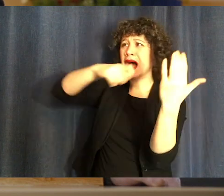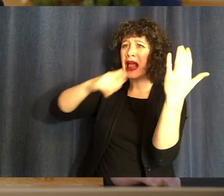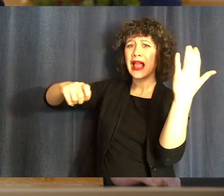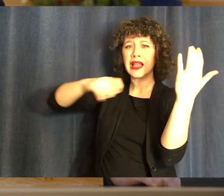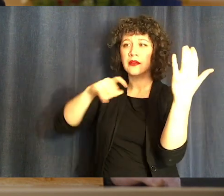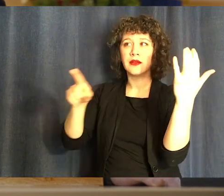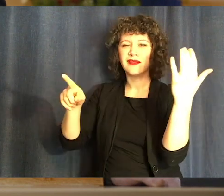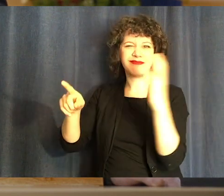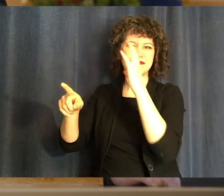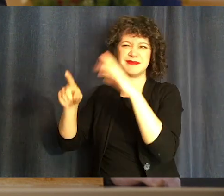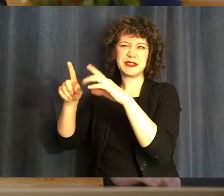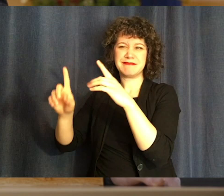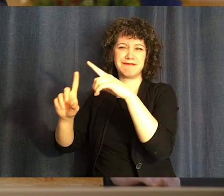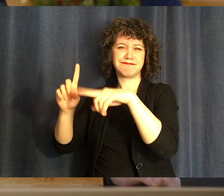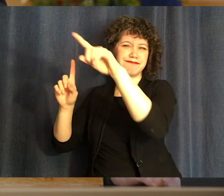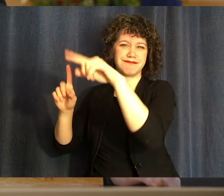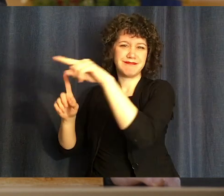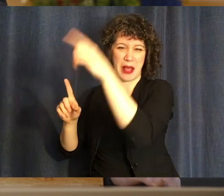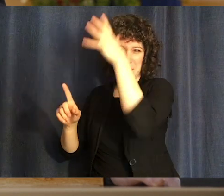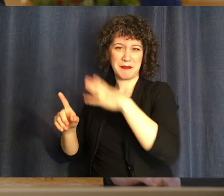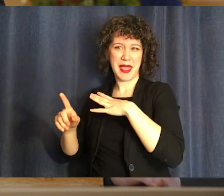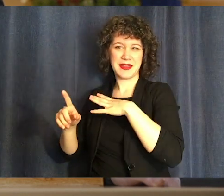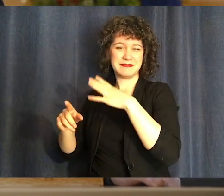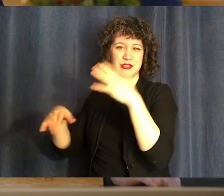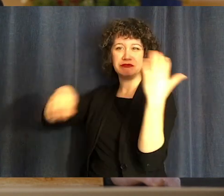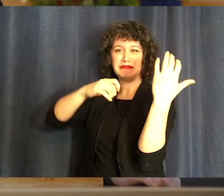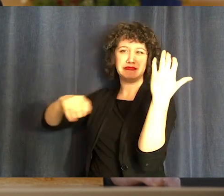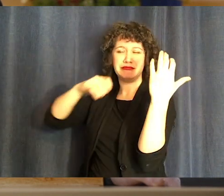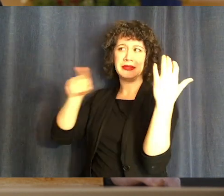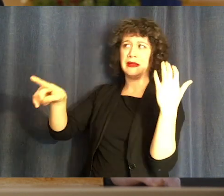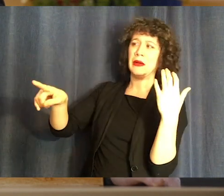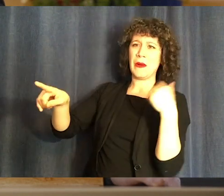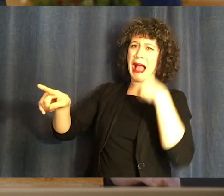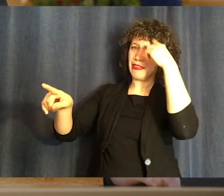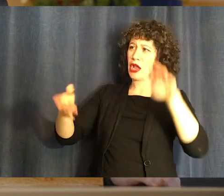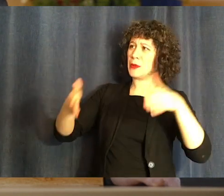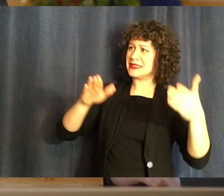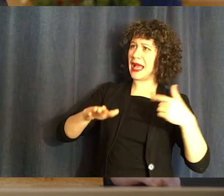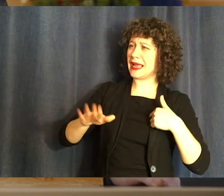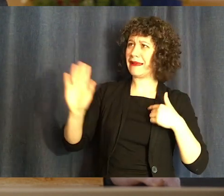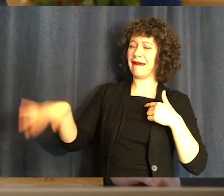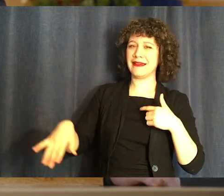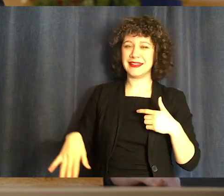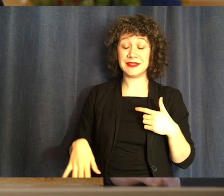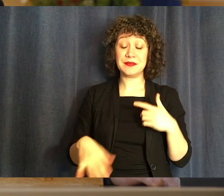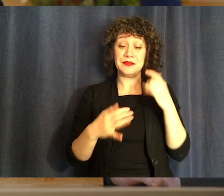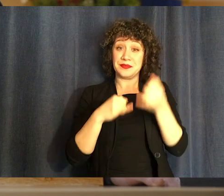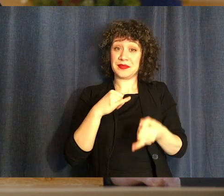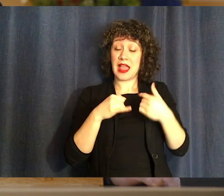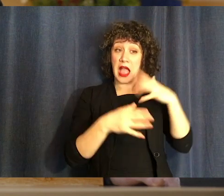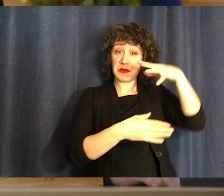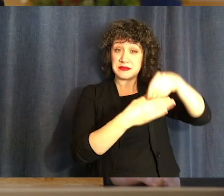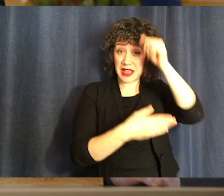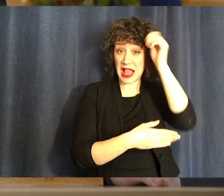Finally, I competed in Alaska bodybuilding. Mr. Helly, my trainer, had a no back-out policy. He informed me about